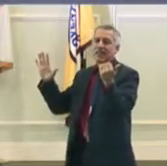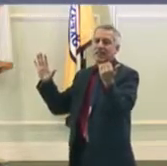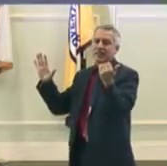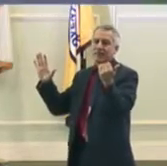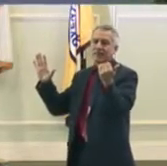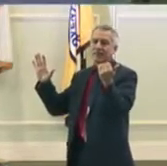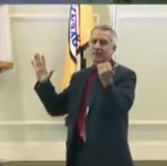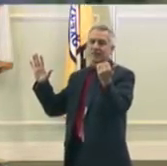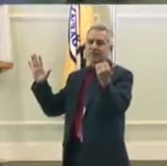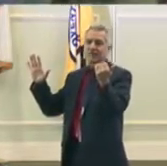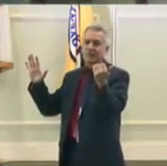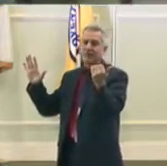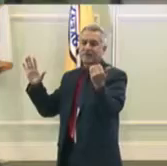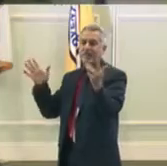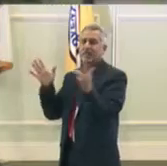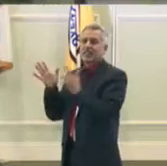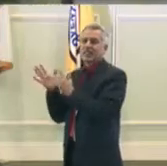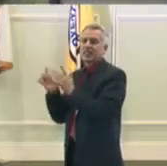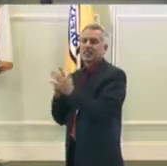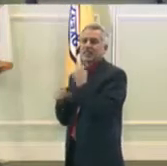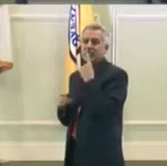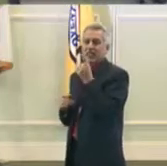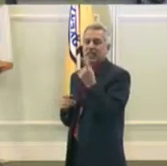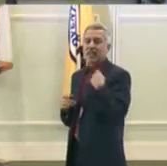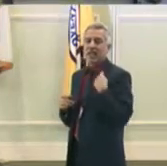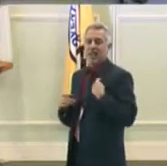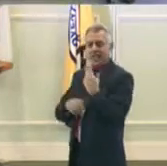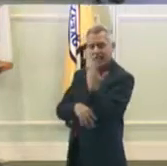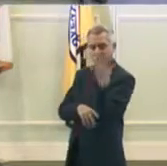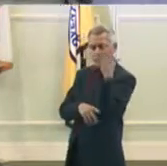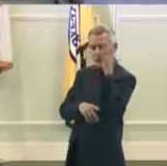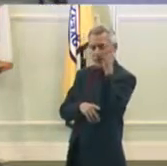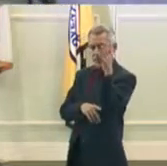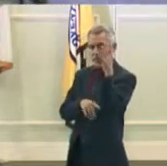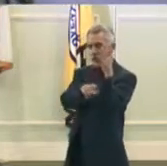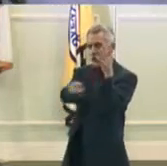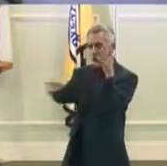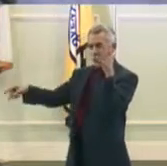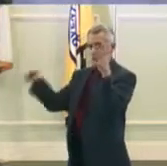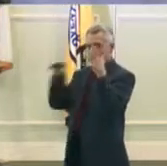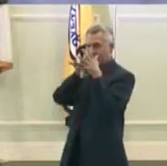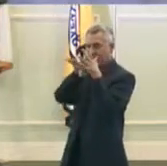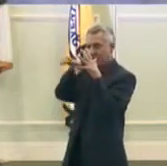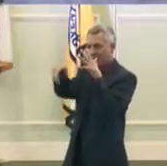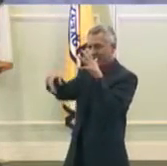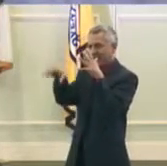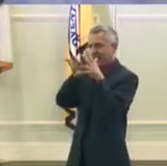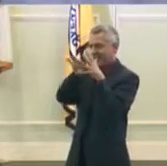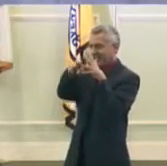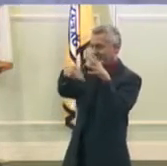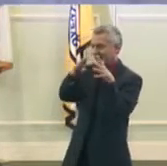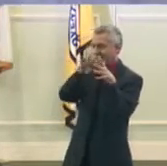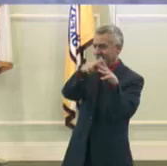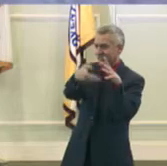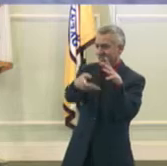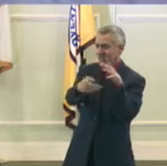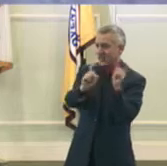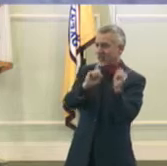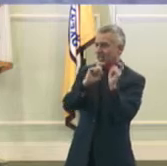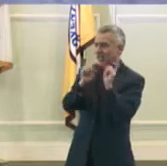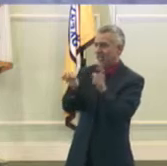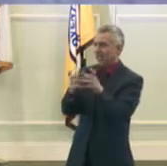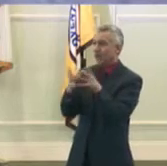know the text, right? Jesus said, I'm the vine, you are the branches. He that abideth in me and I in him, the same bringeth forth much fruit. For without